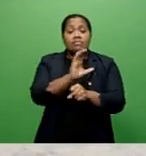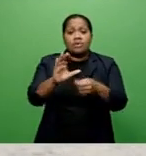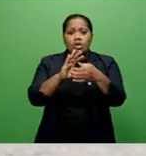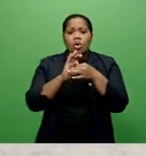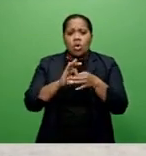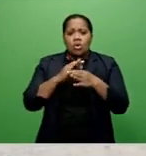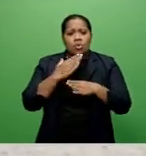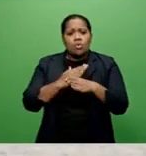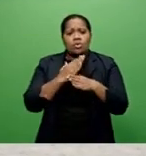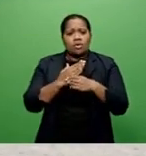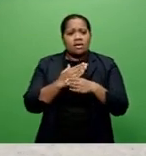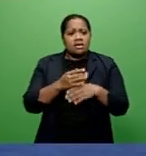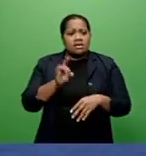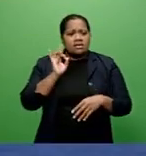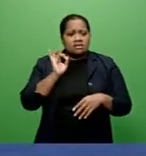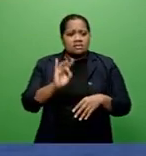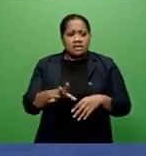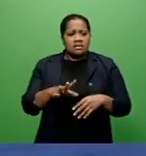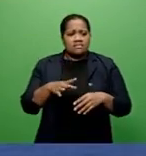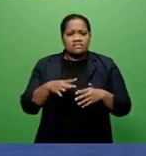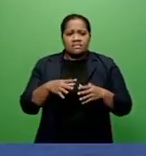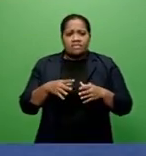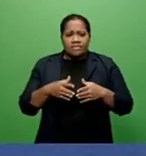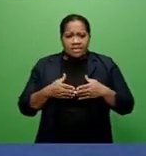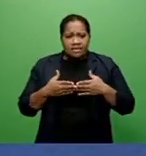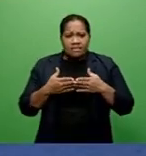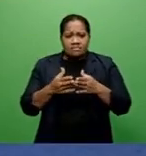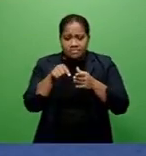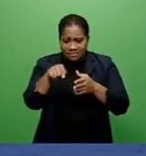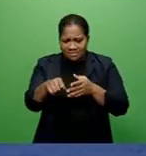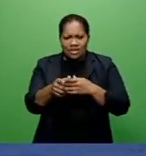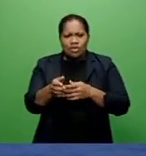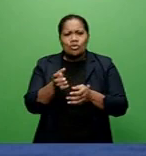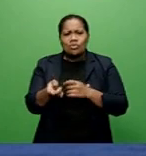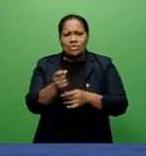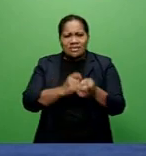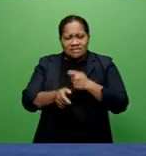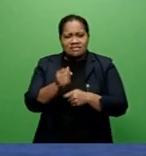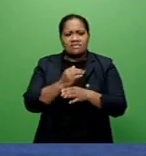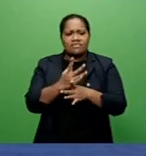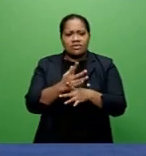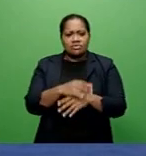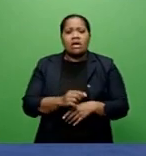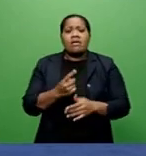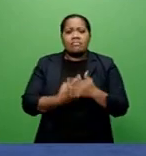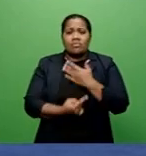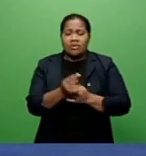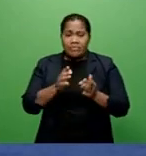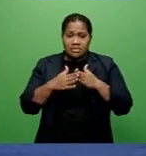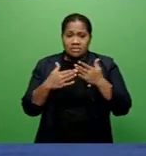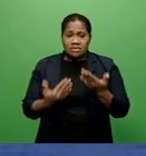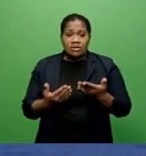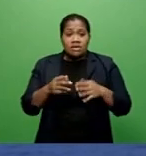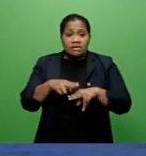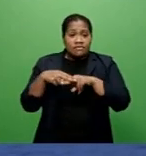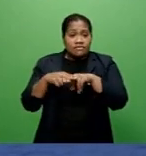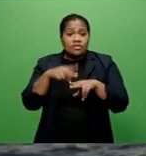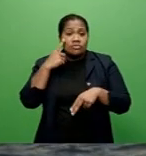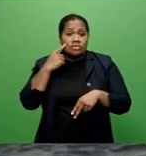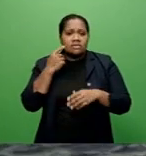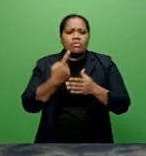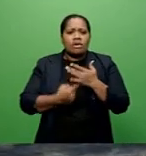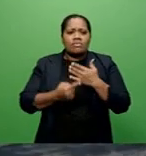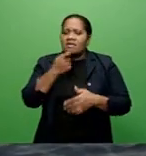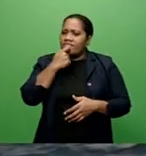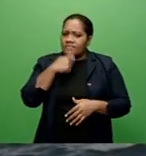over 10 longliners, which operates within Fiji's EEZ. The catches has been declining in Fiji waters, and now boats have to